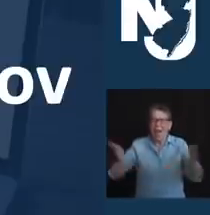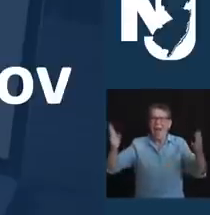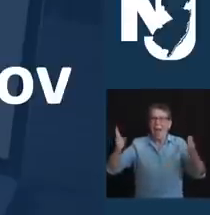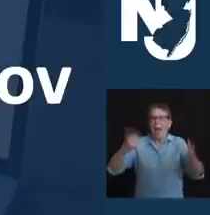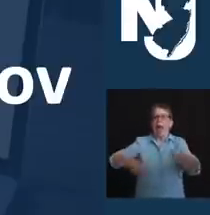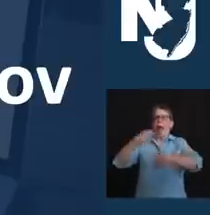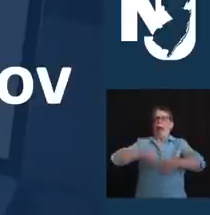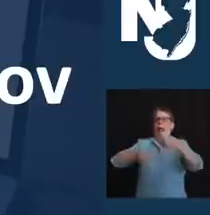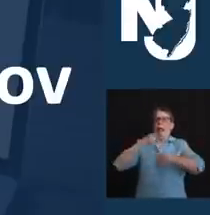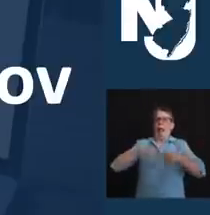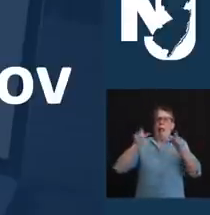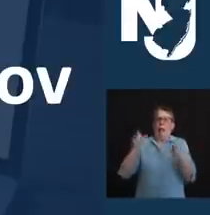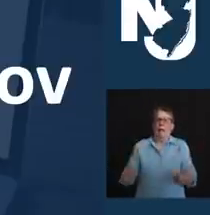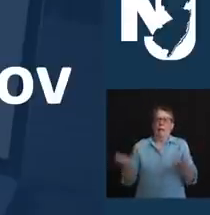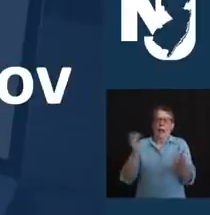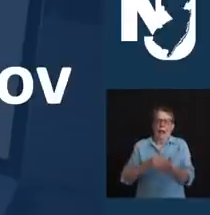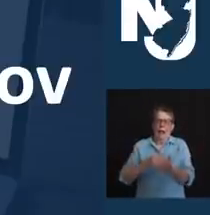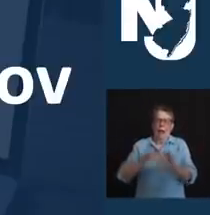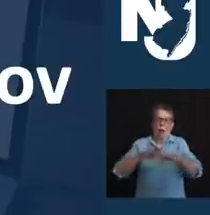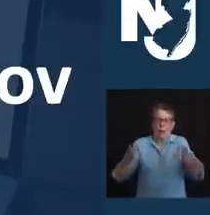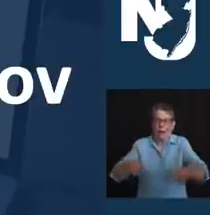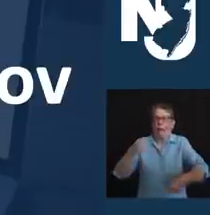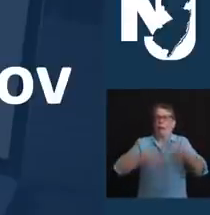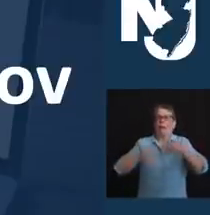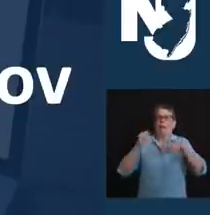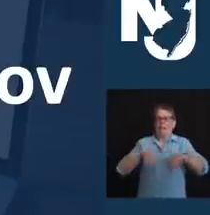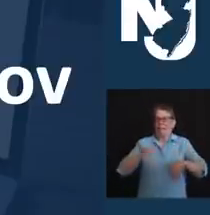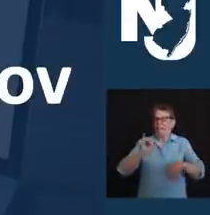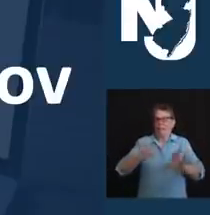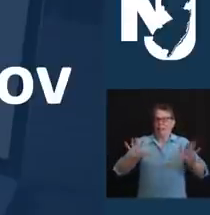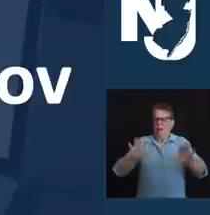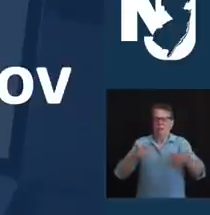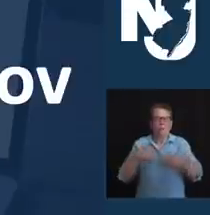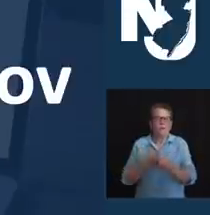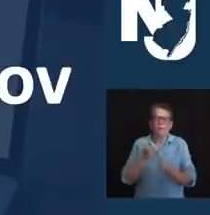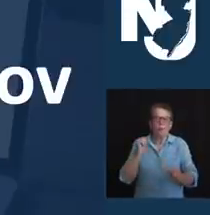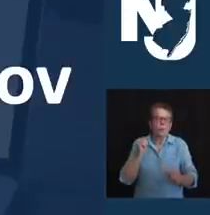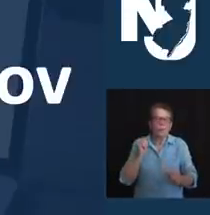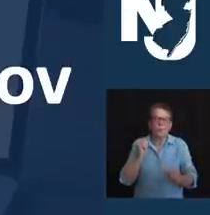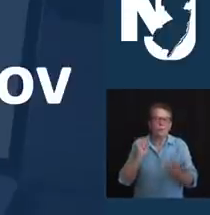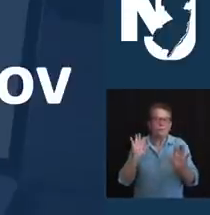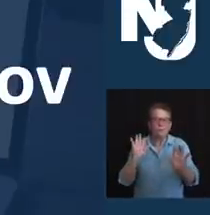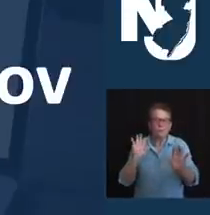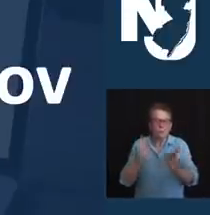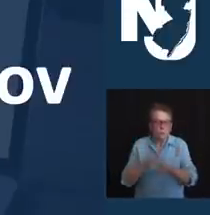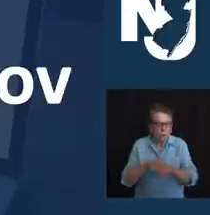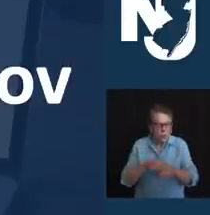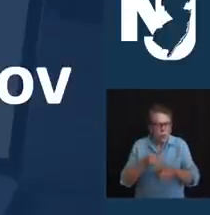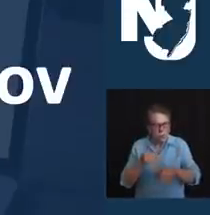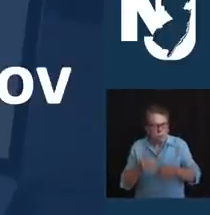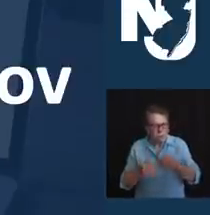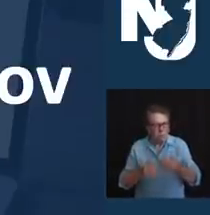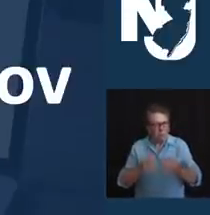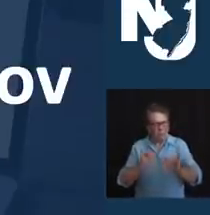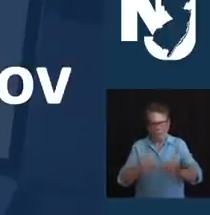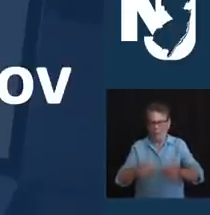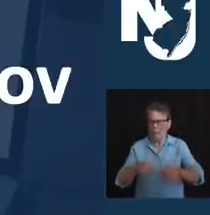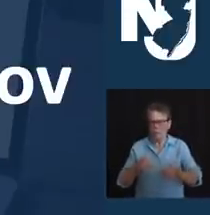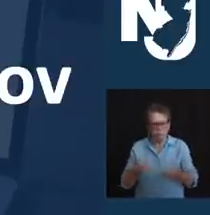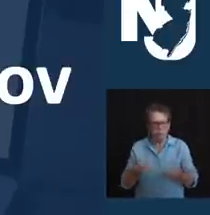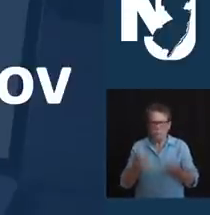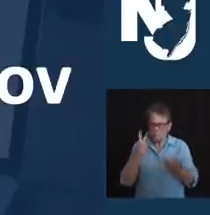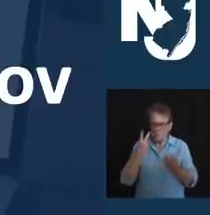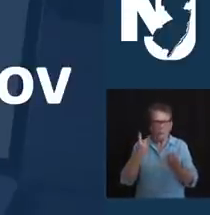that didn't have to put our residents or businesses through a merry-go-round of lockdown to reopening, to lockdown, to